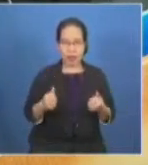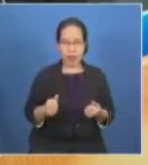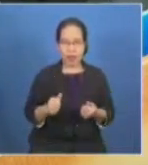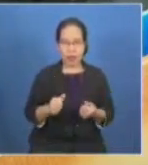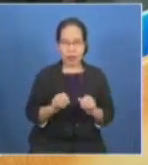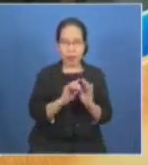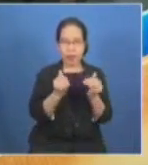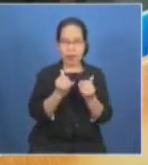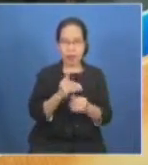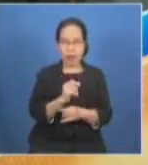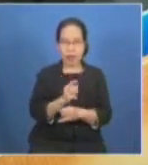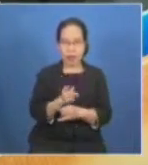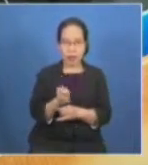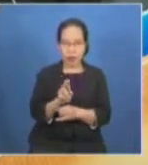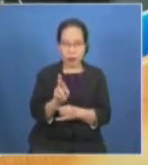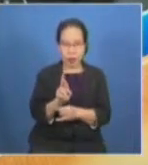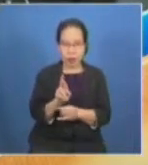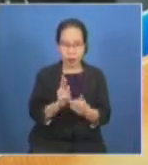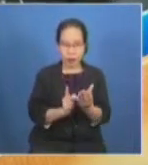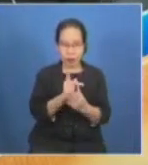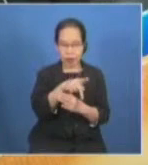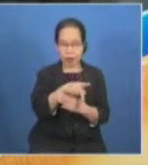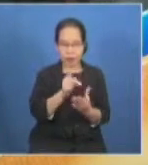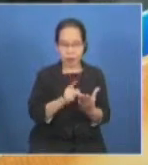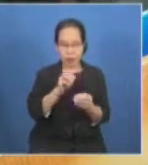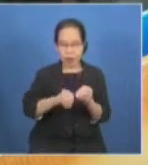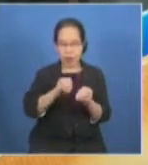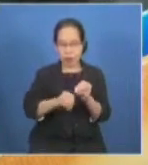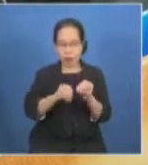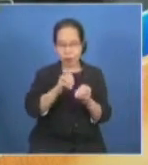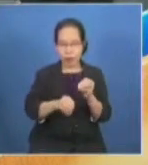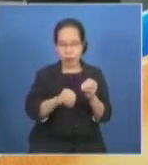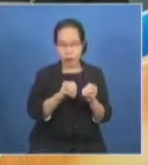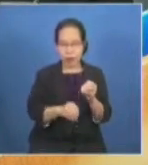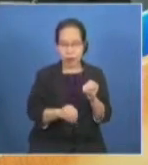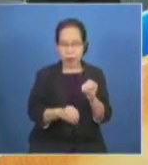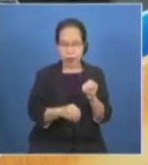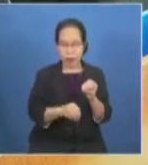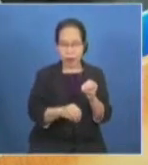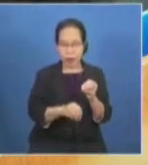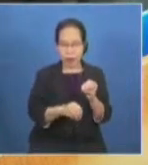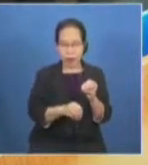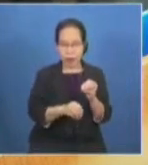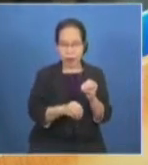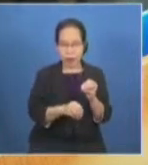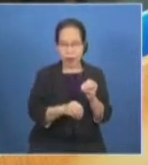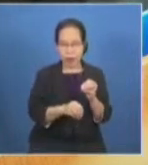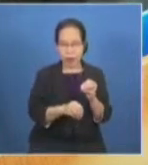livelihood of the residents in the barangay? They farm, they